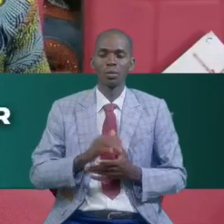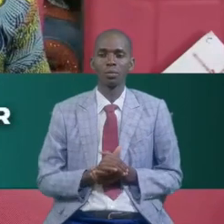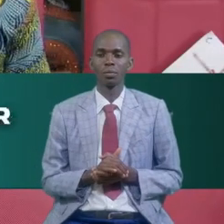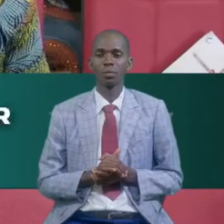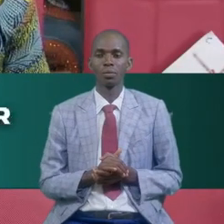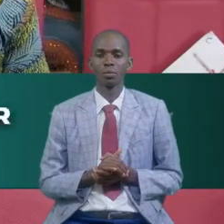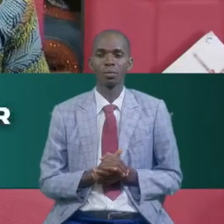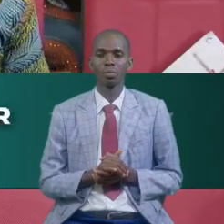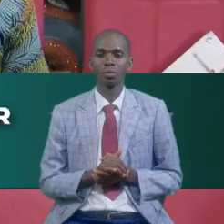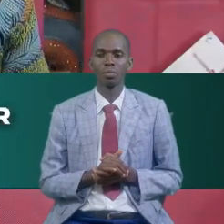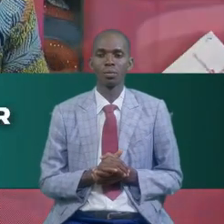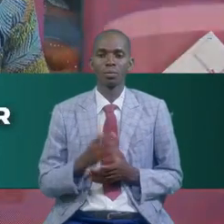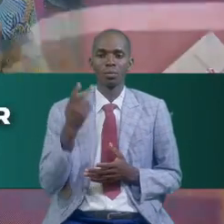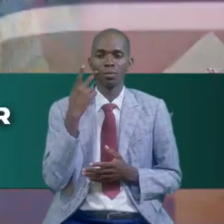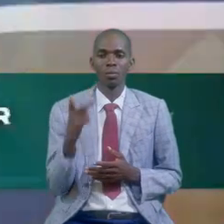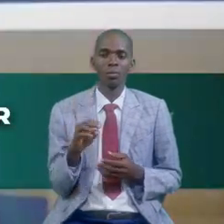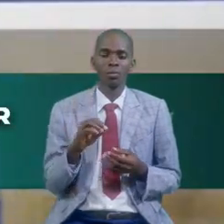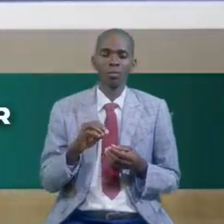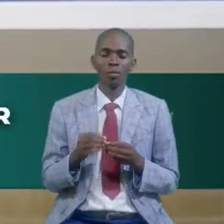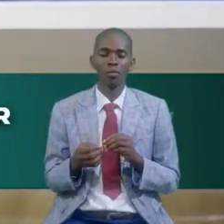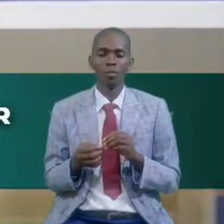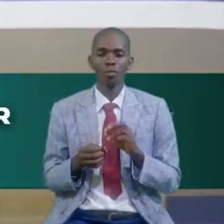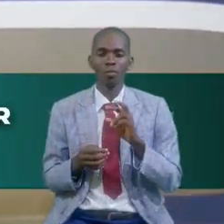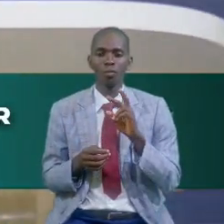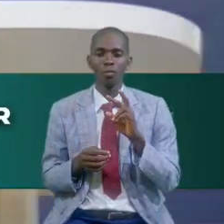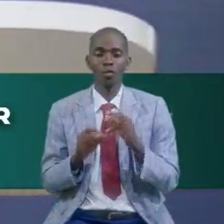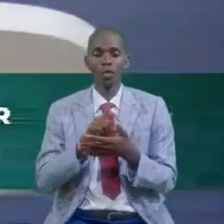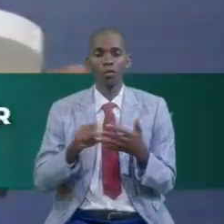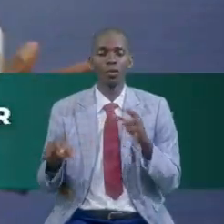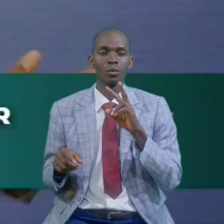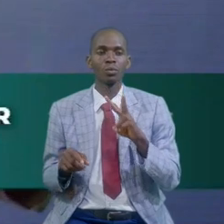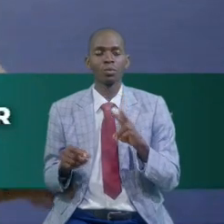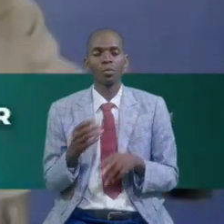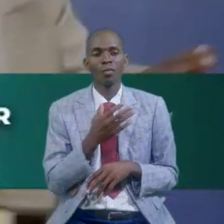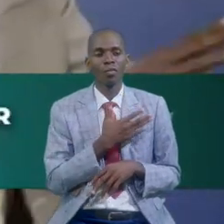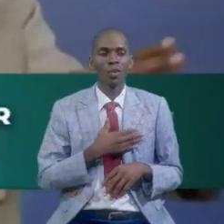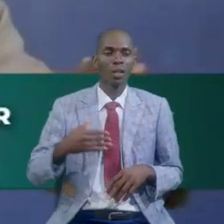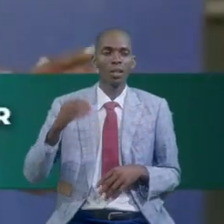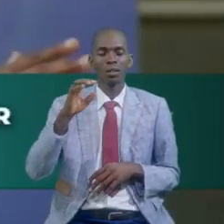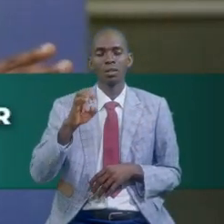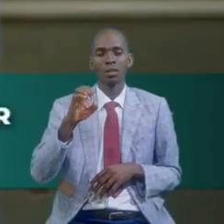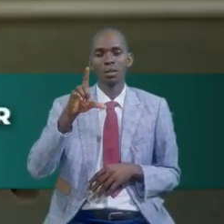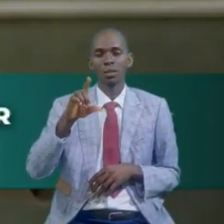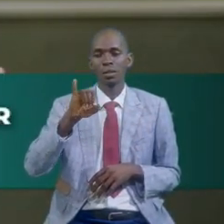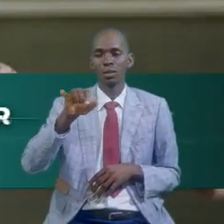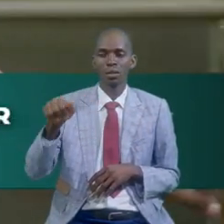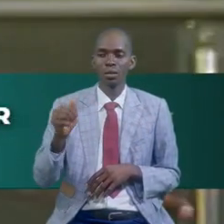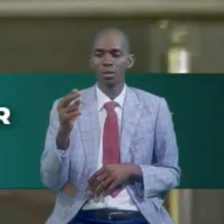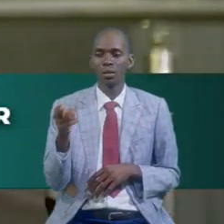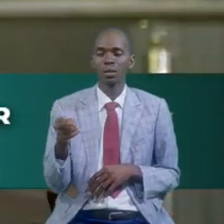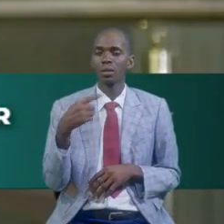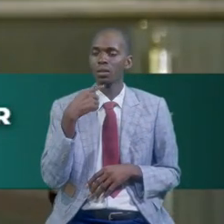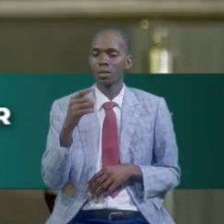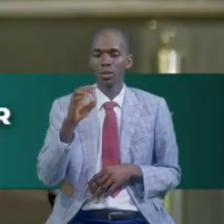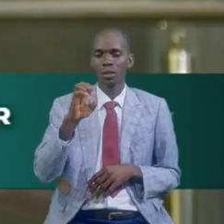verse 2. And Elijah said unto Elisha, tarry here, I pray